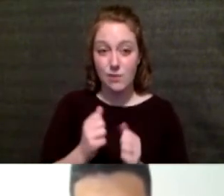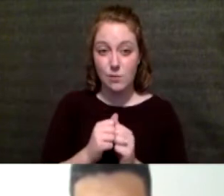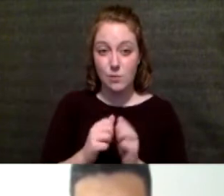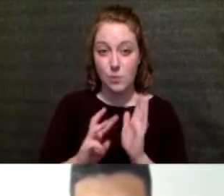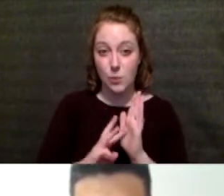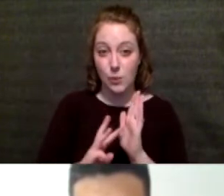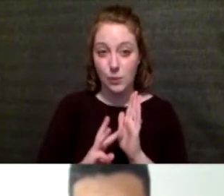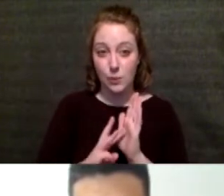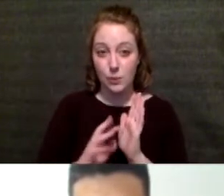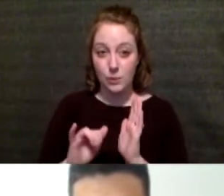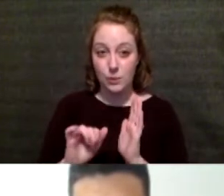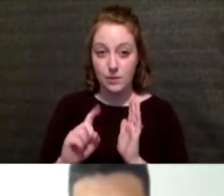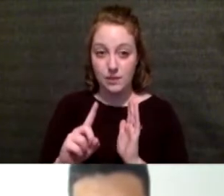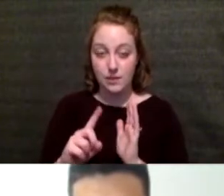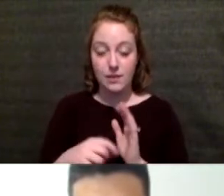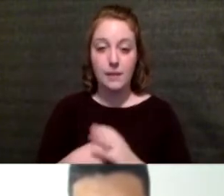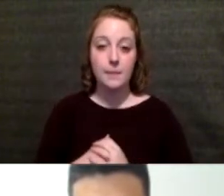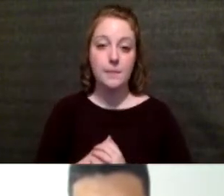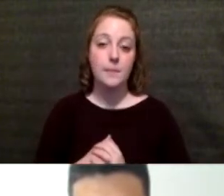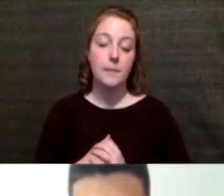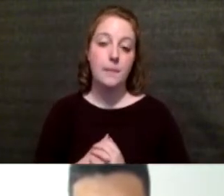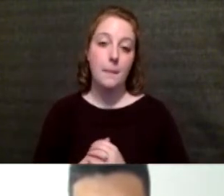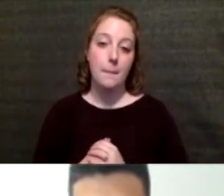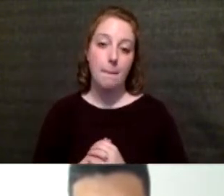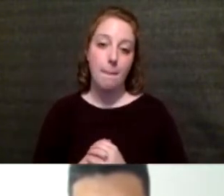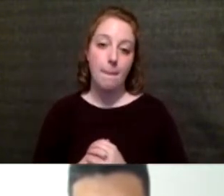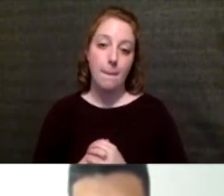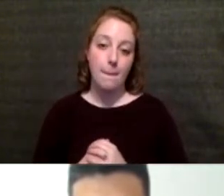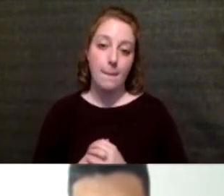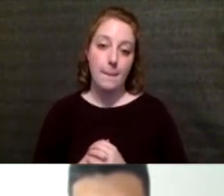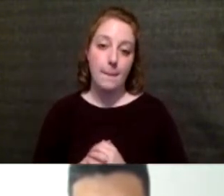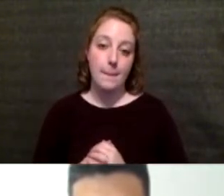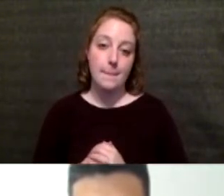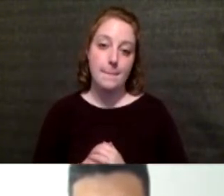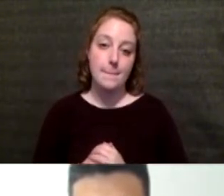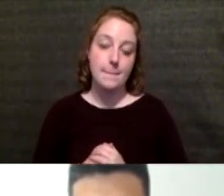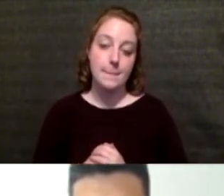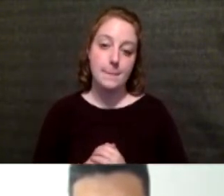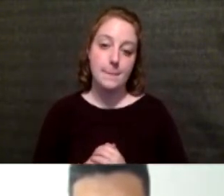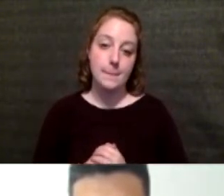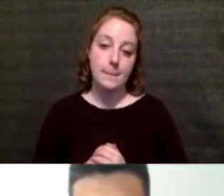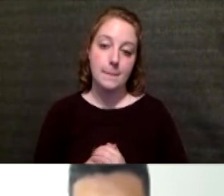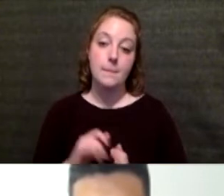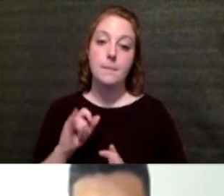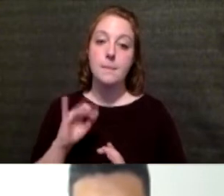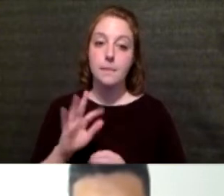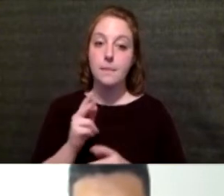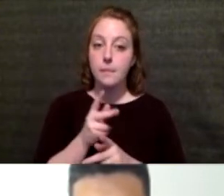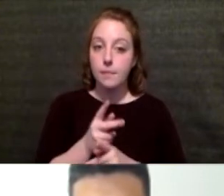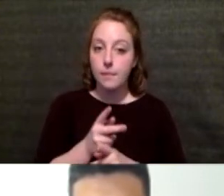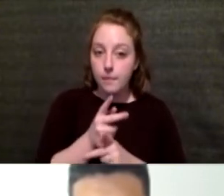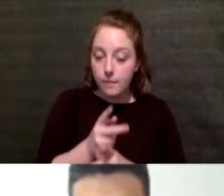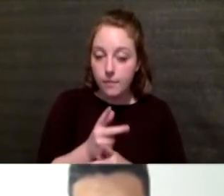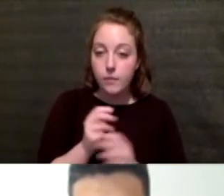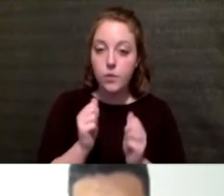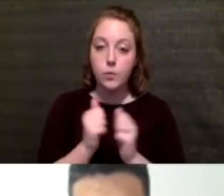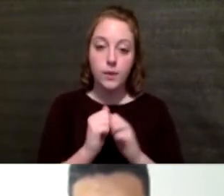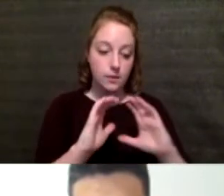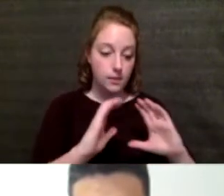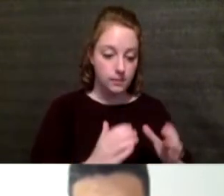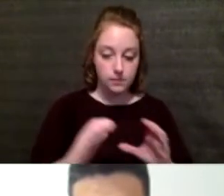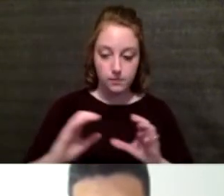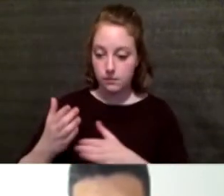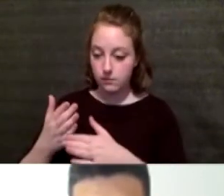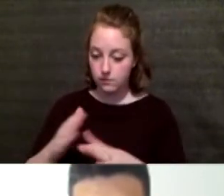if we're cautious in combining kids and, you know, investing in